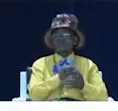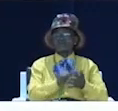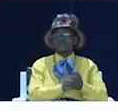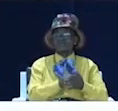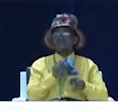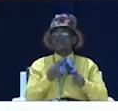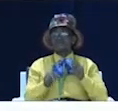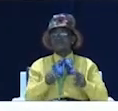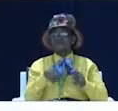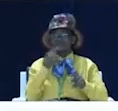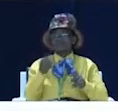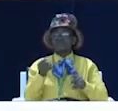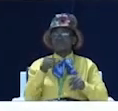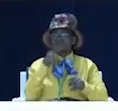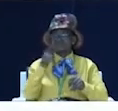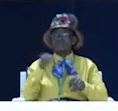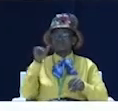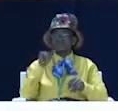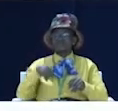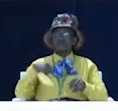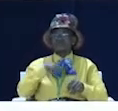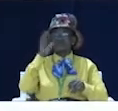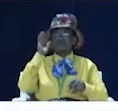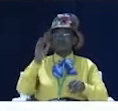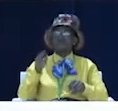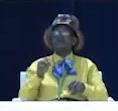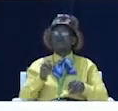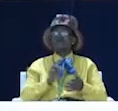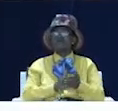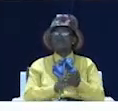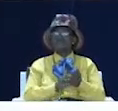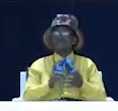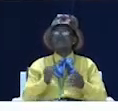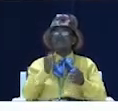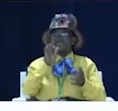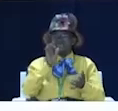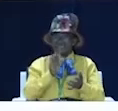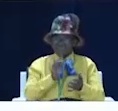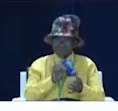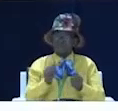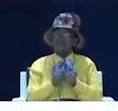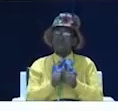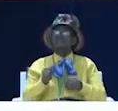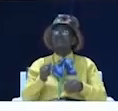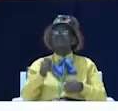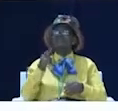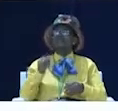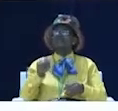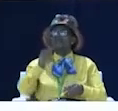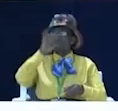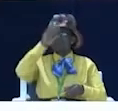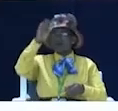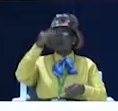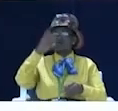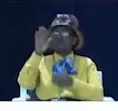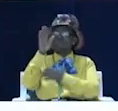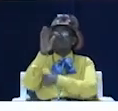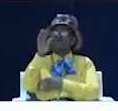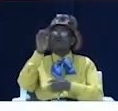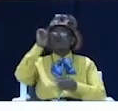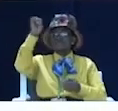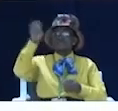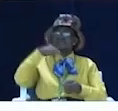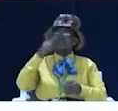the anointed of God, we are going to trouble him? He said, he that sitteth in the heaven